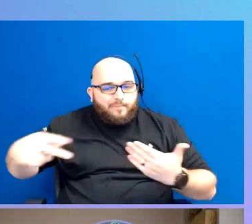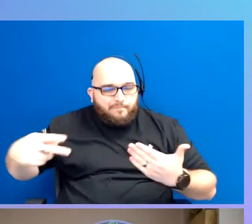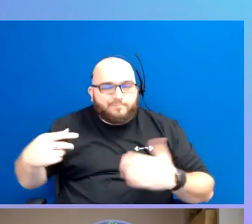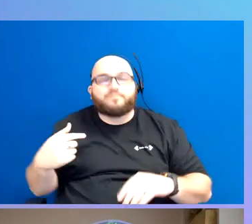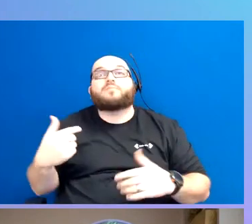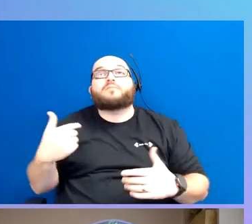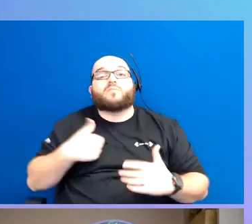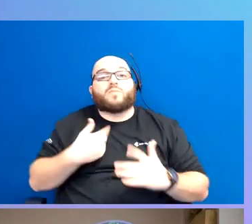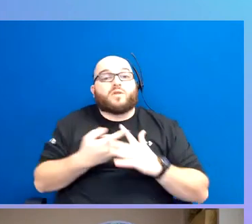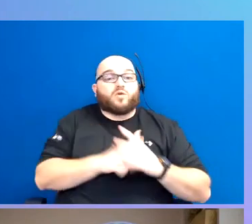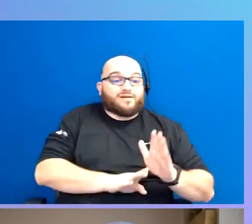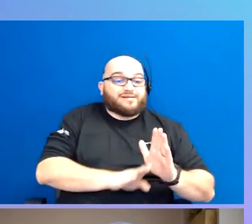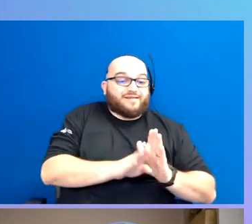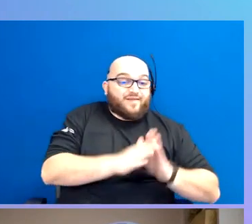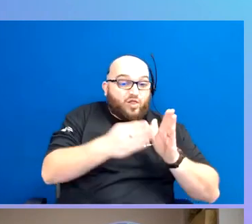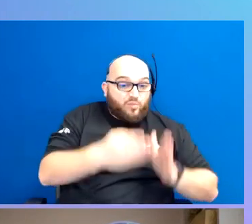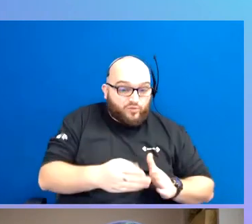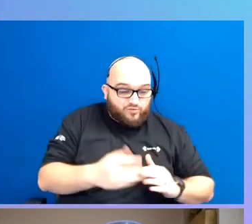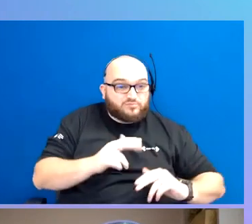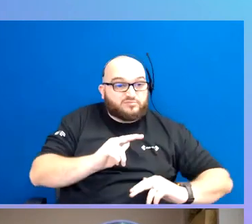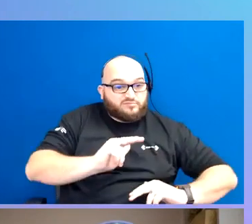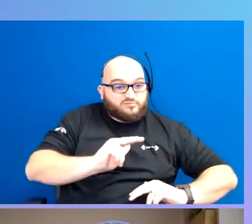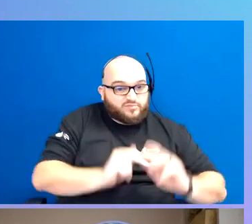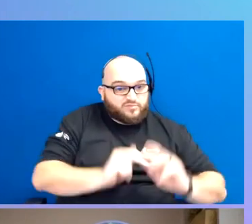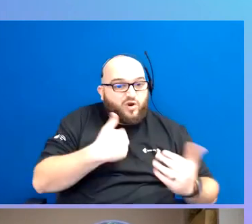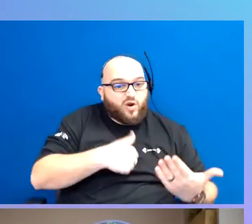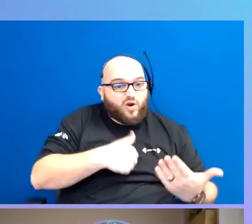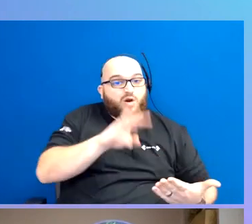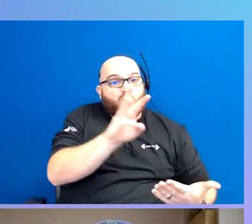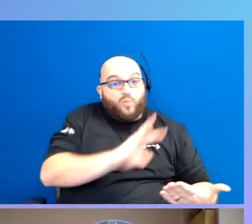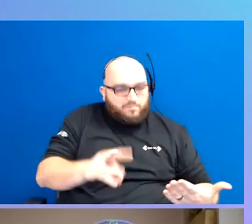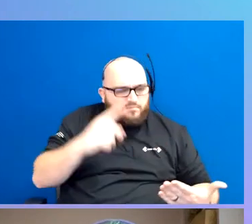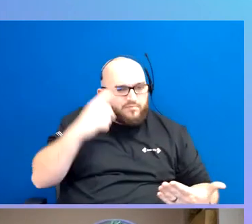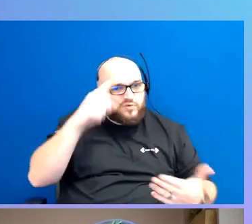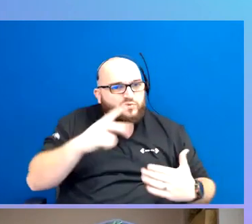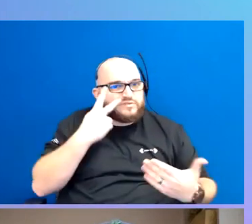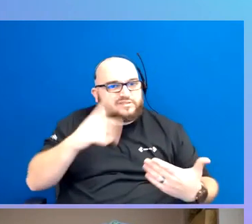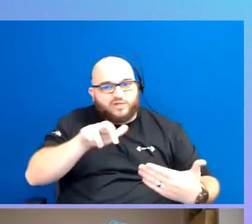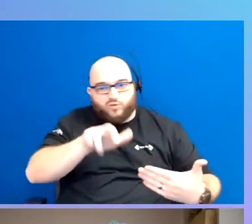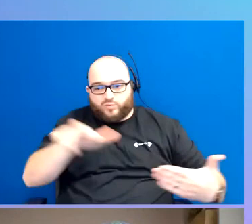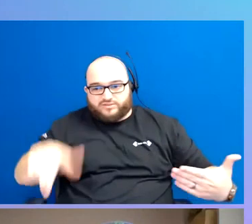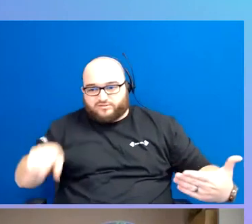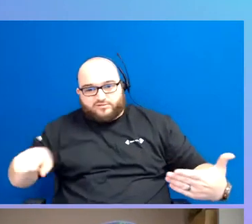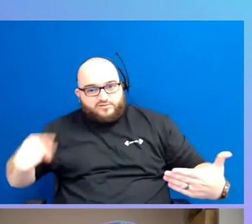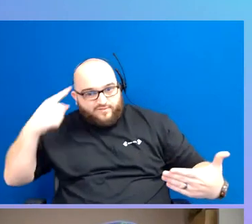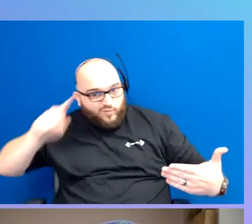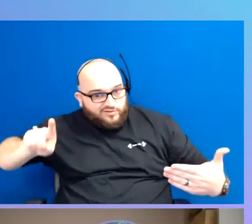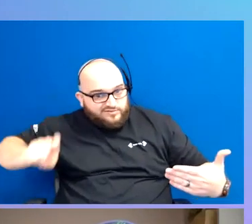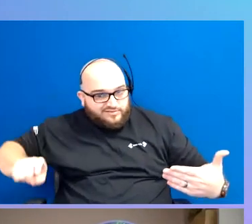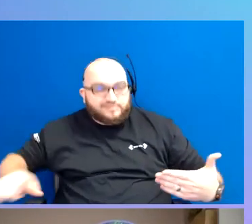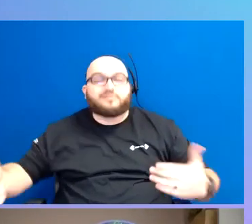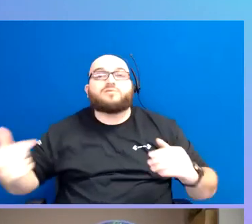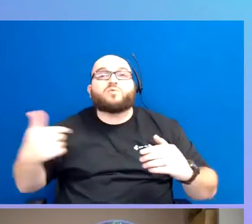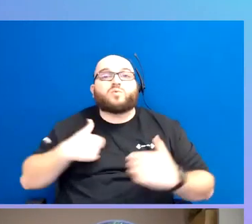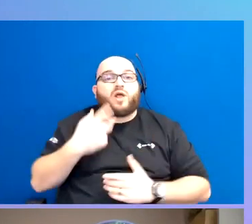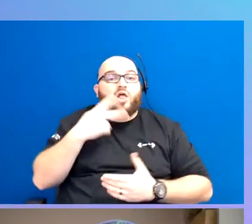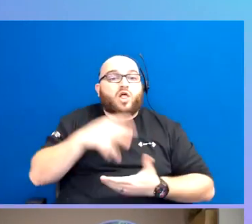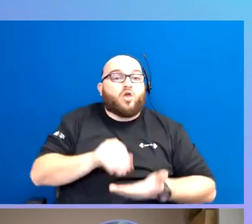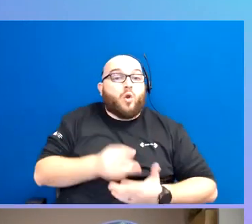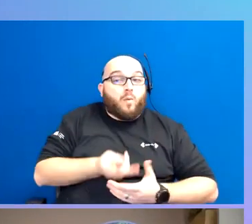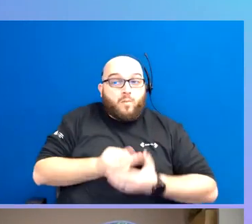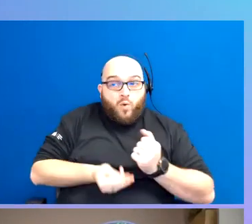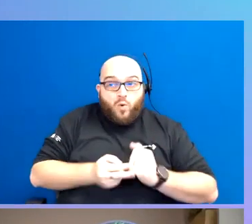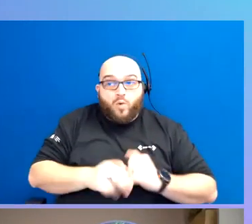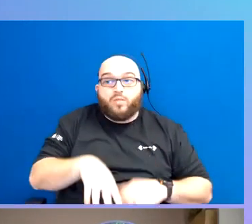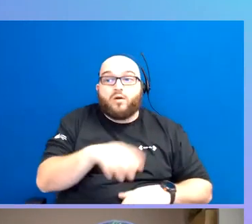as a developer on the team, actually building our web dashboard for viewing those results of the testing. So I got to learn about both mobile app and